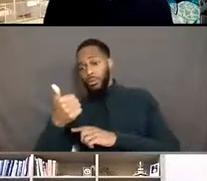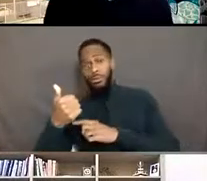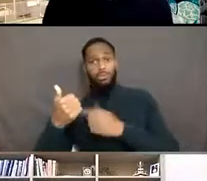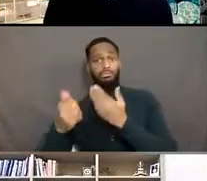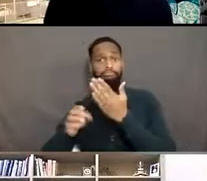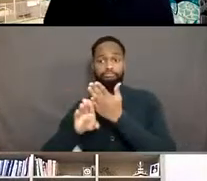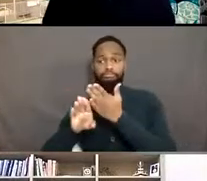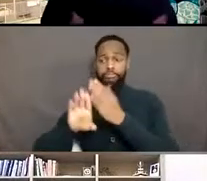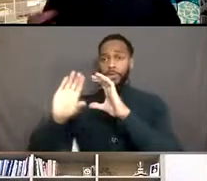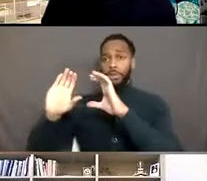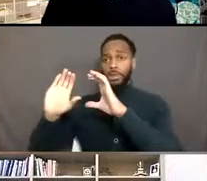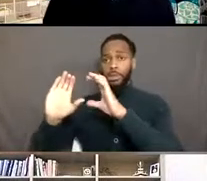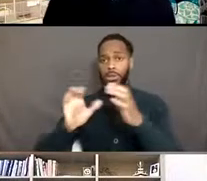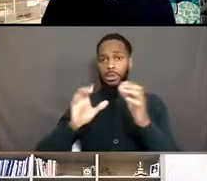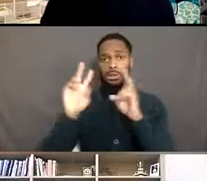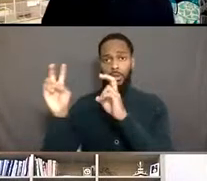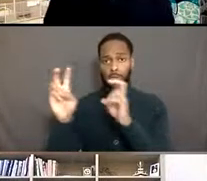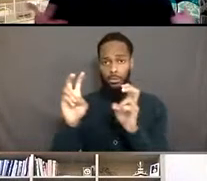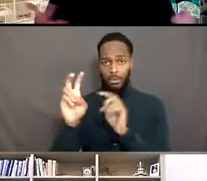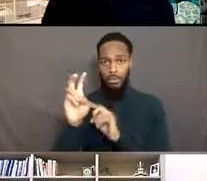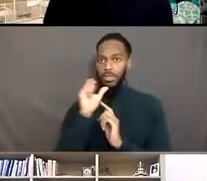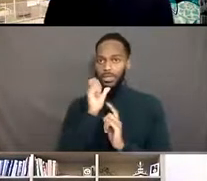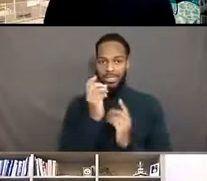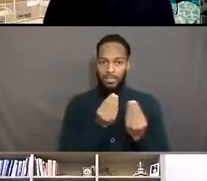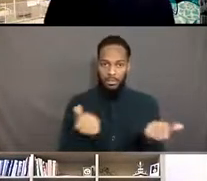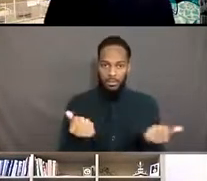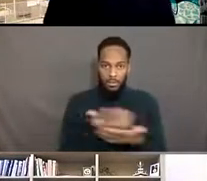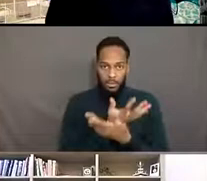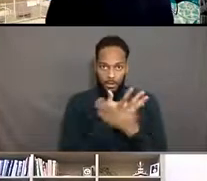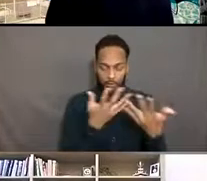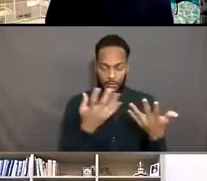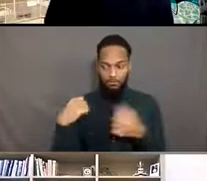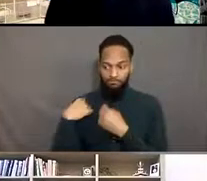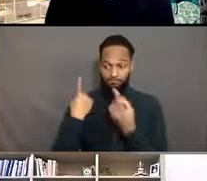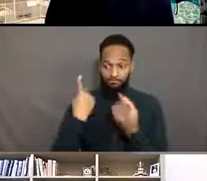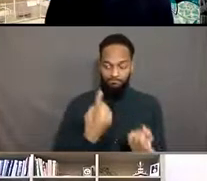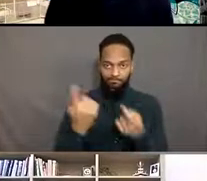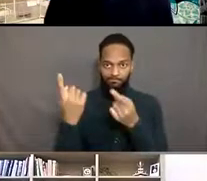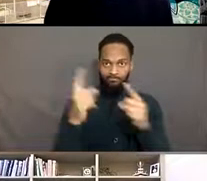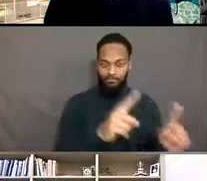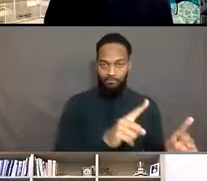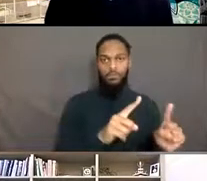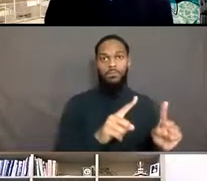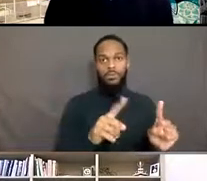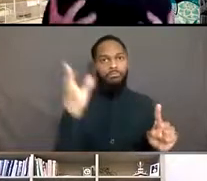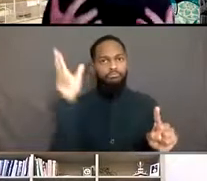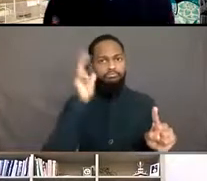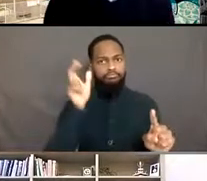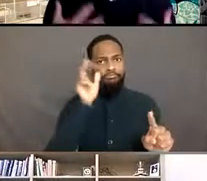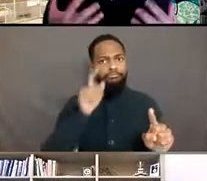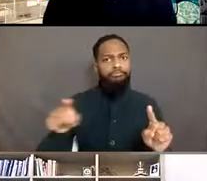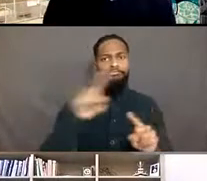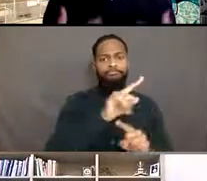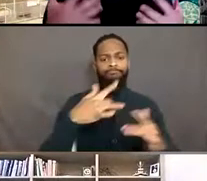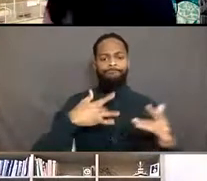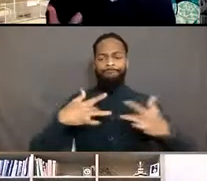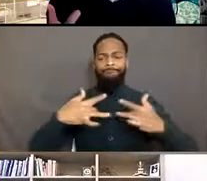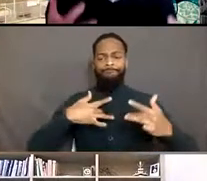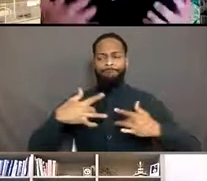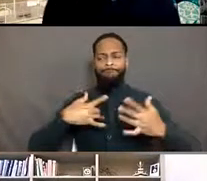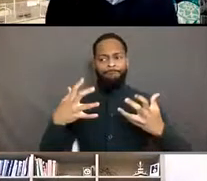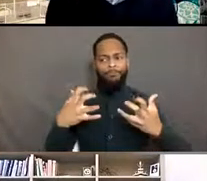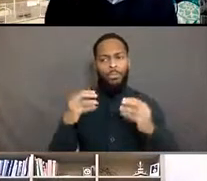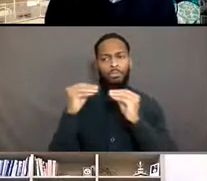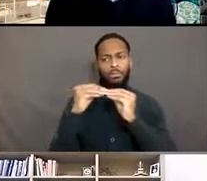solve everything. It doesn't mitigate everything we've been going through. However, we've heard loud and clear that parents, families,